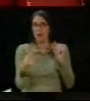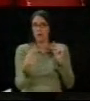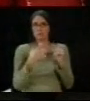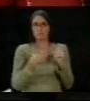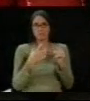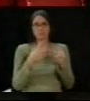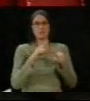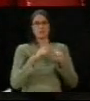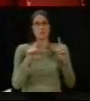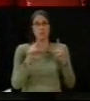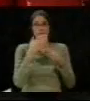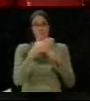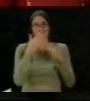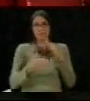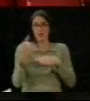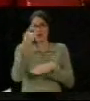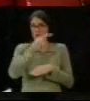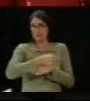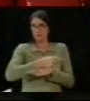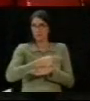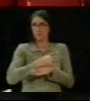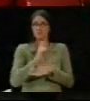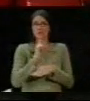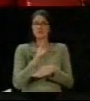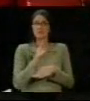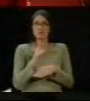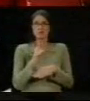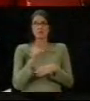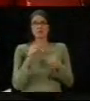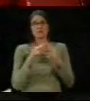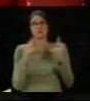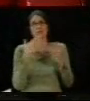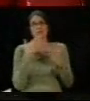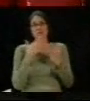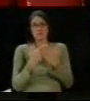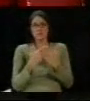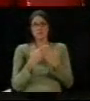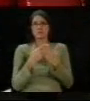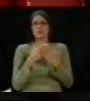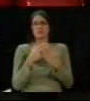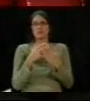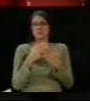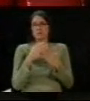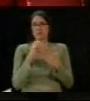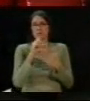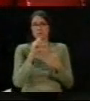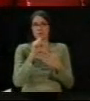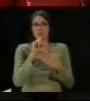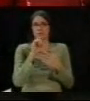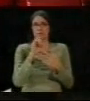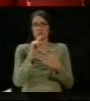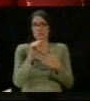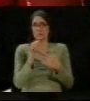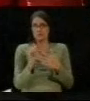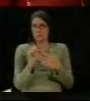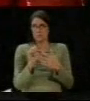But at the end of the day, it is a very good site on an interstate